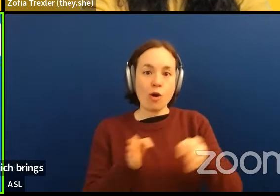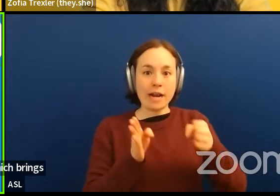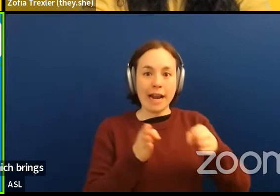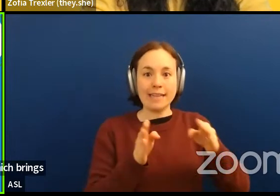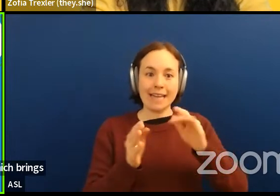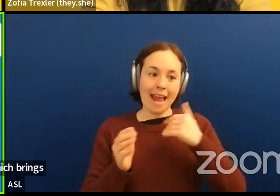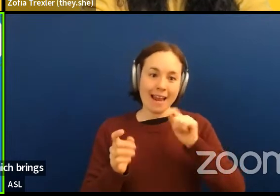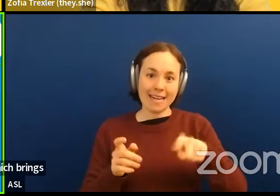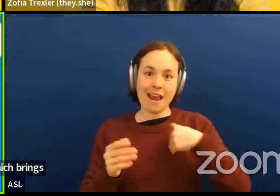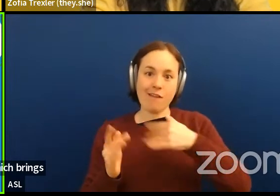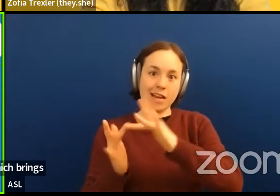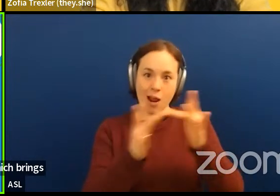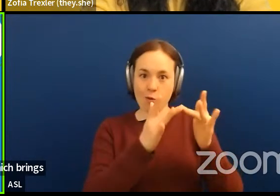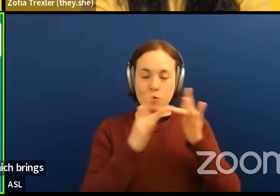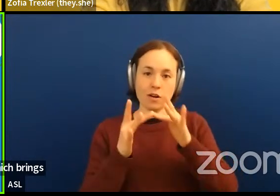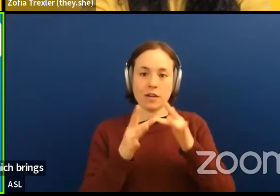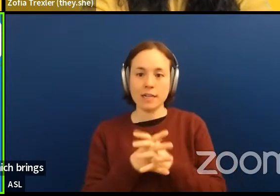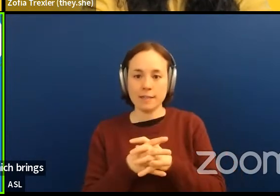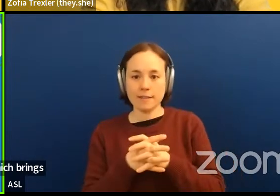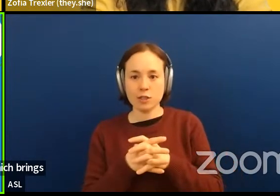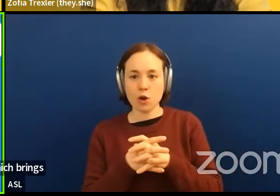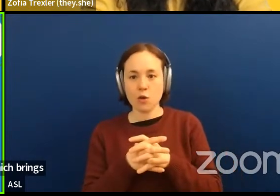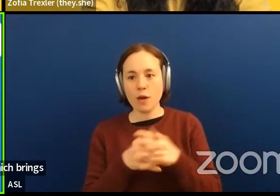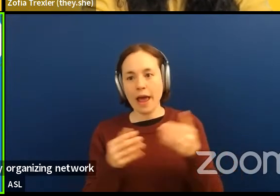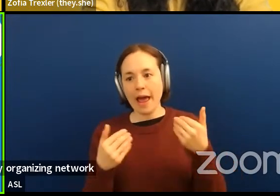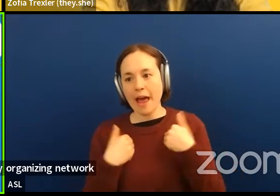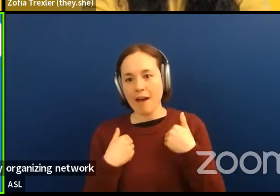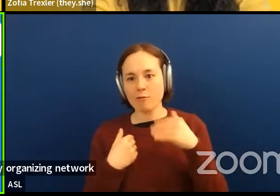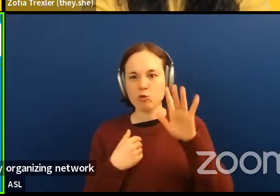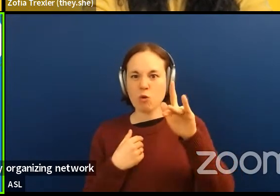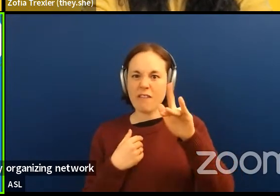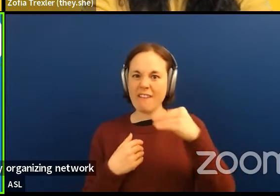We have 25 members